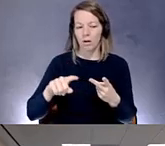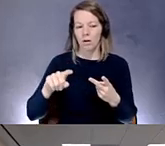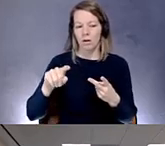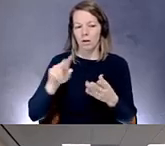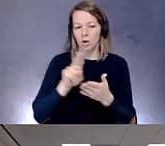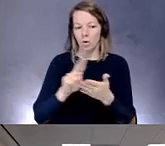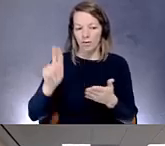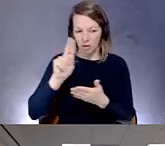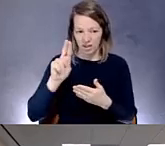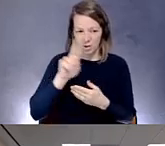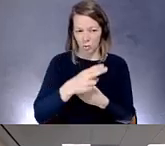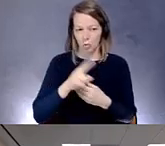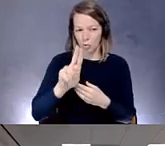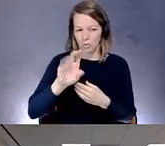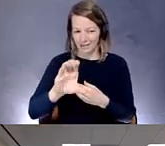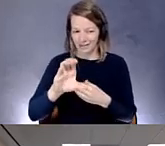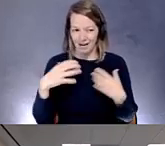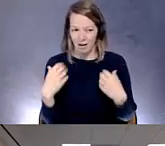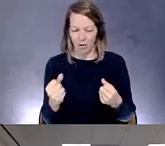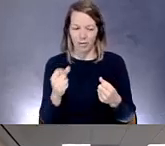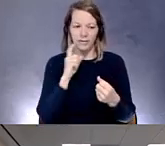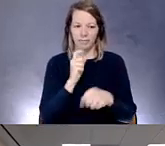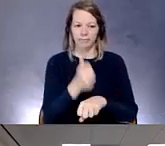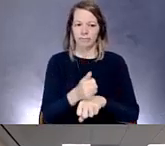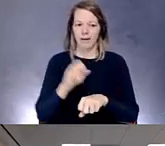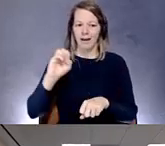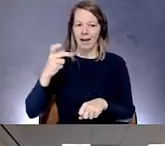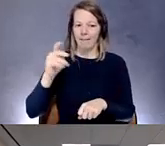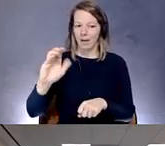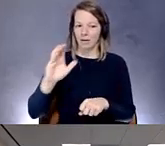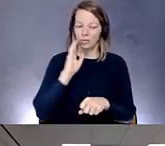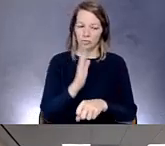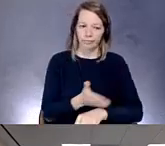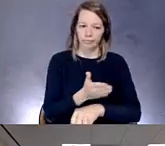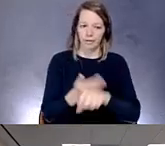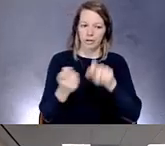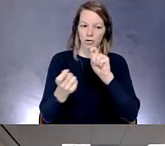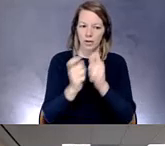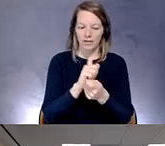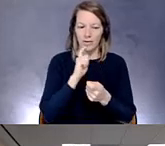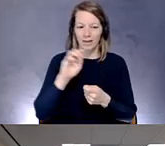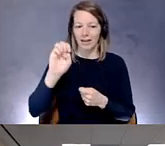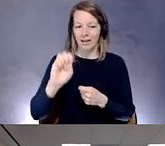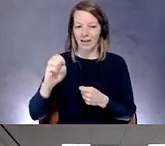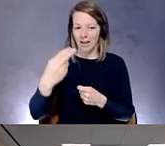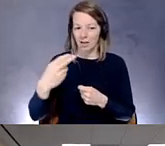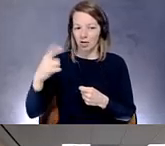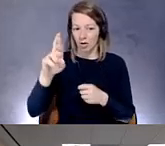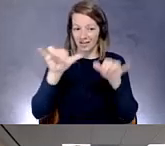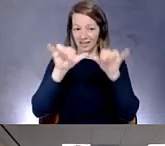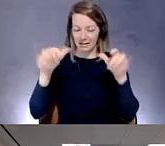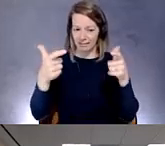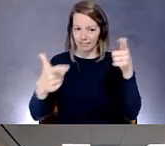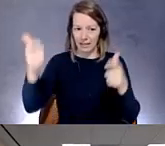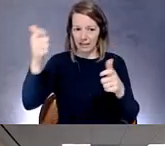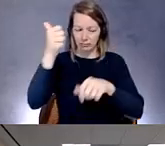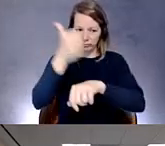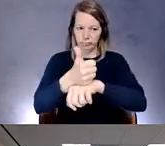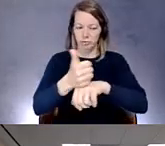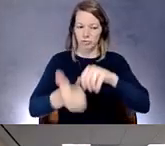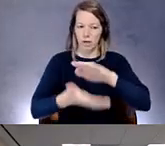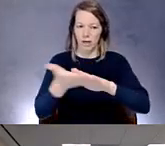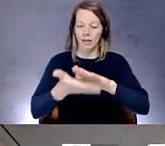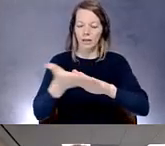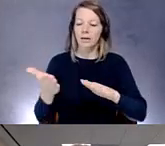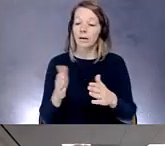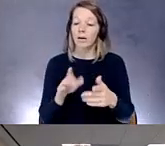on and really worked hard with Epic to make some major changes that we needed to get the biggest EHR system in the state up and running. I also want to